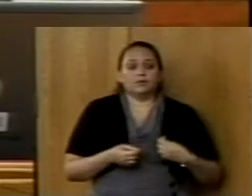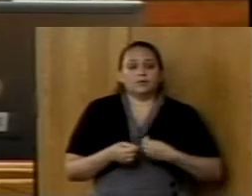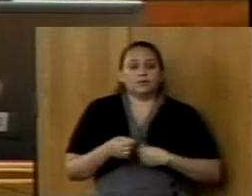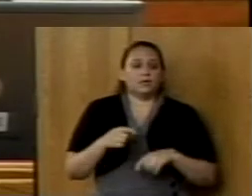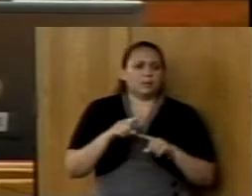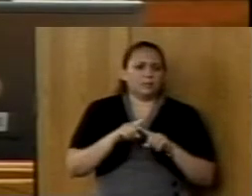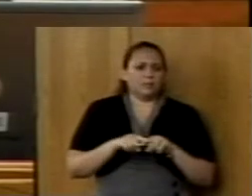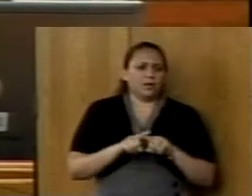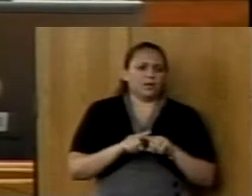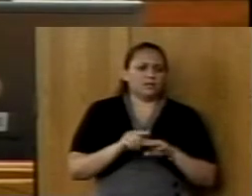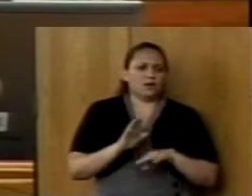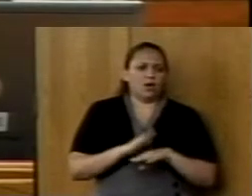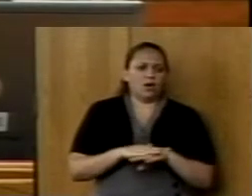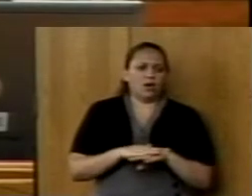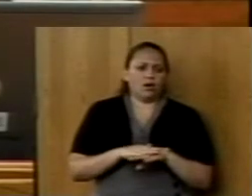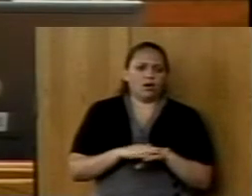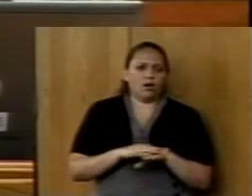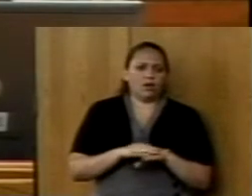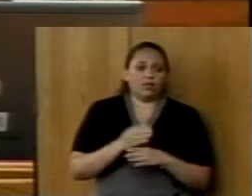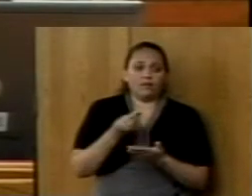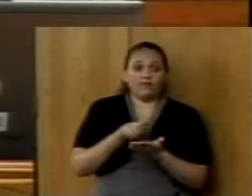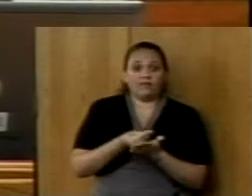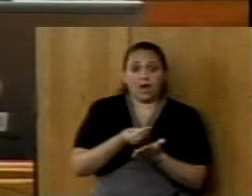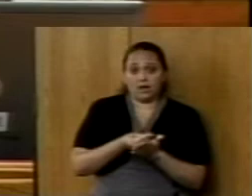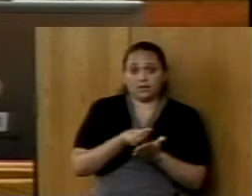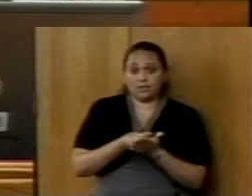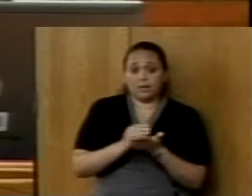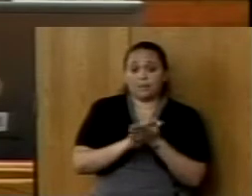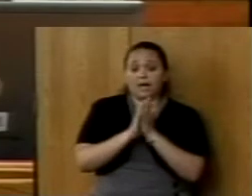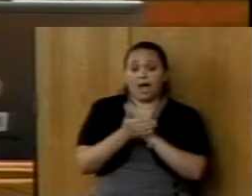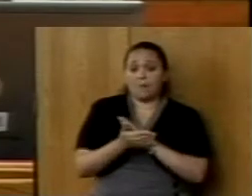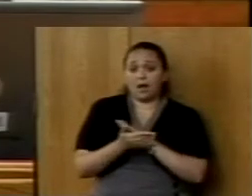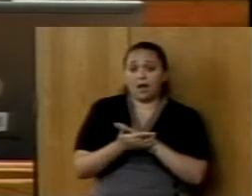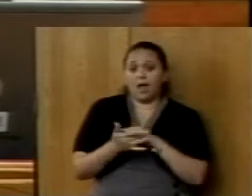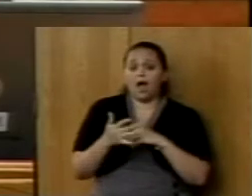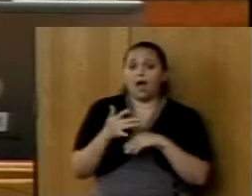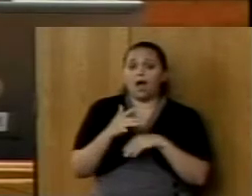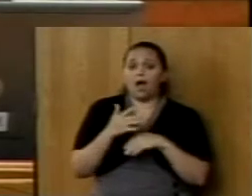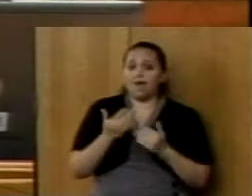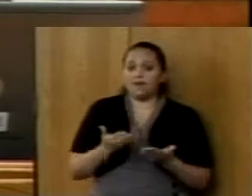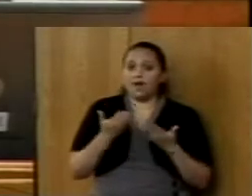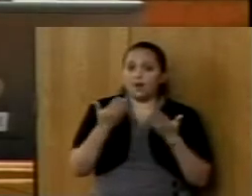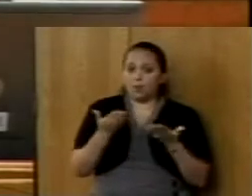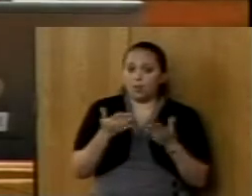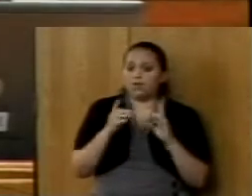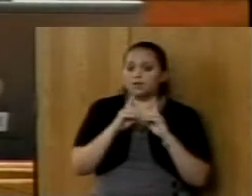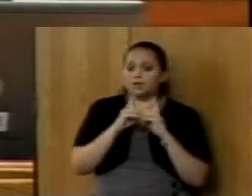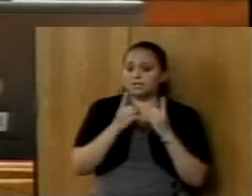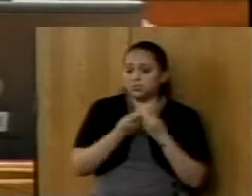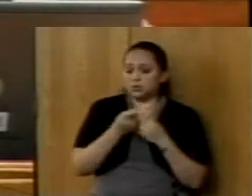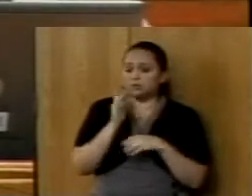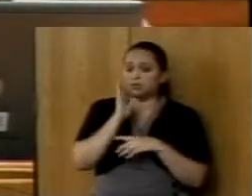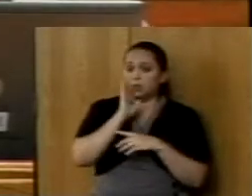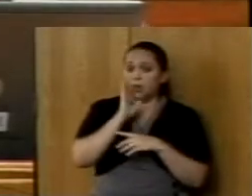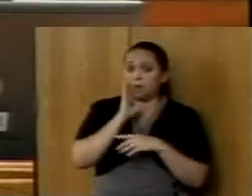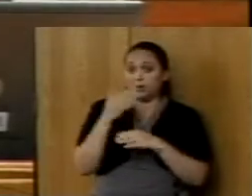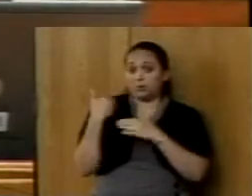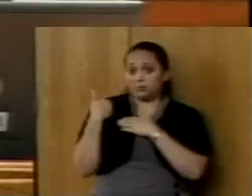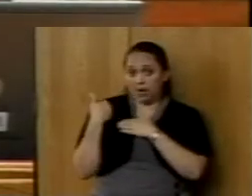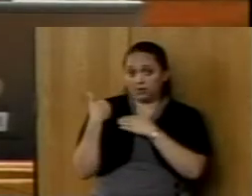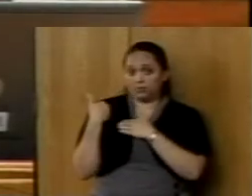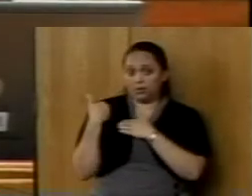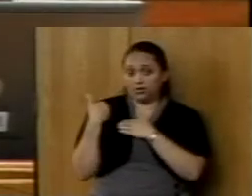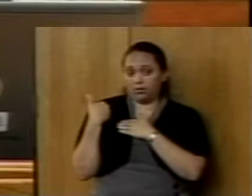pending on the funds becoming available, then the district's going to be